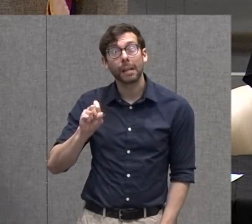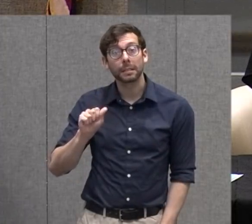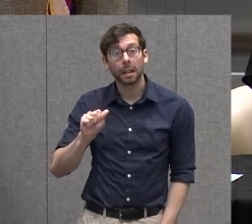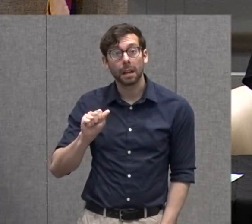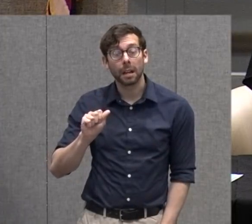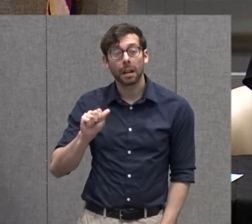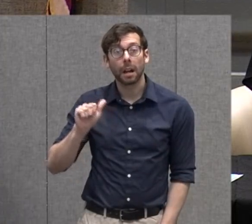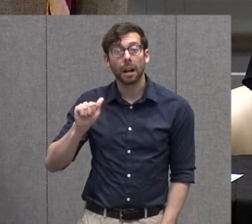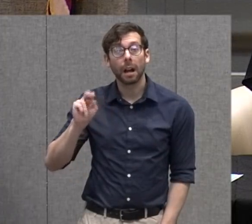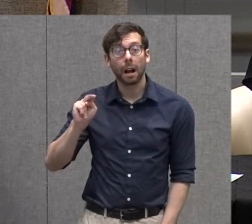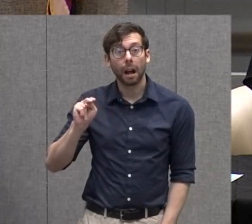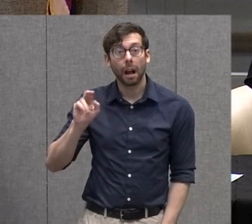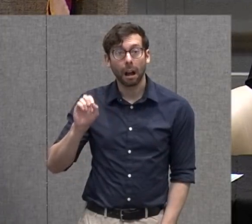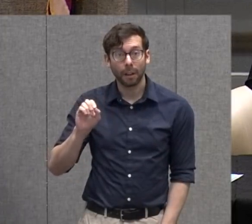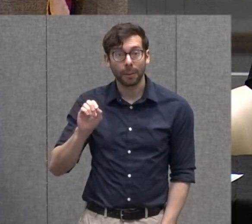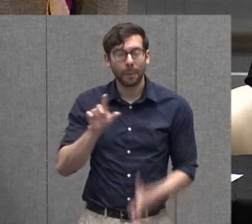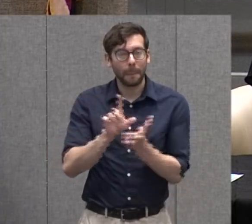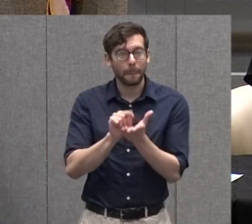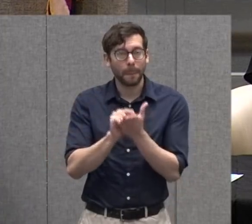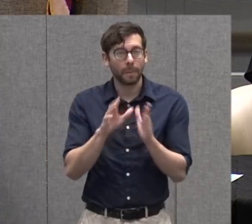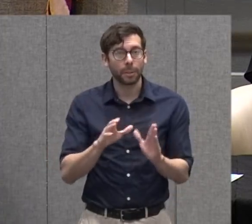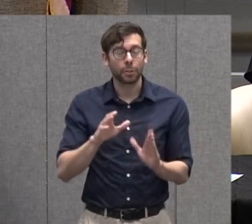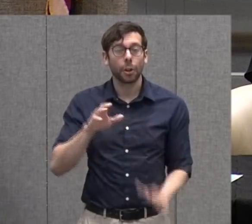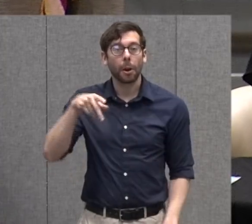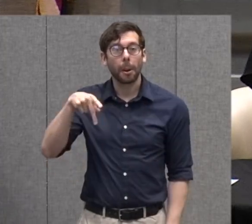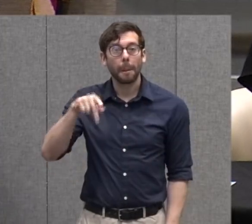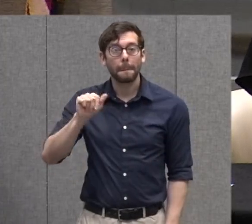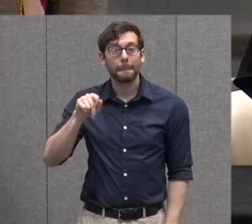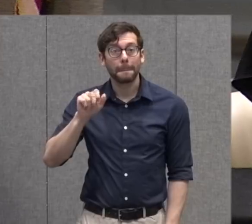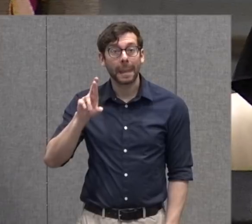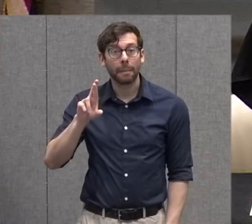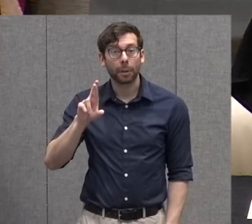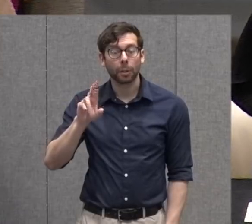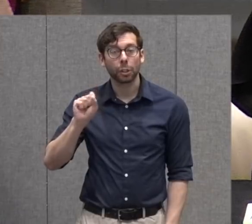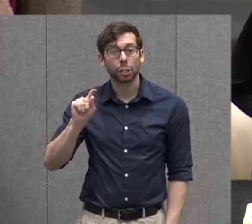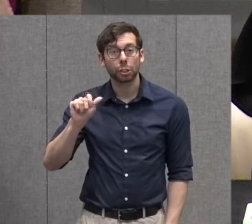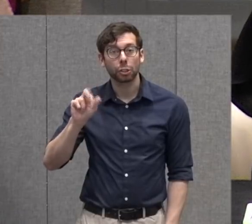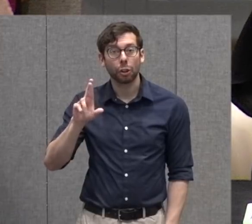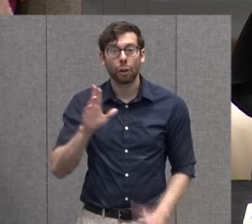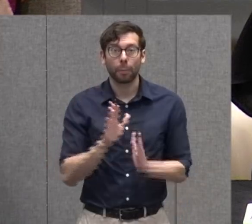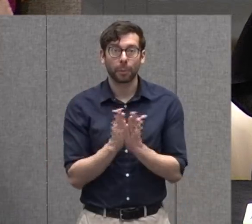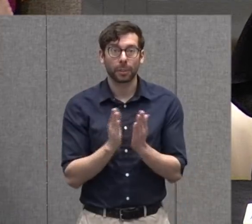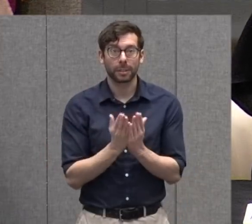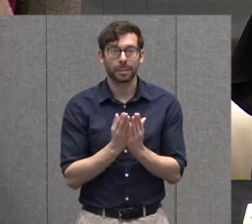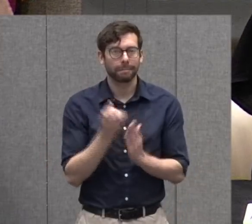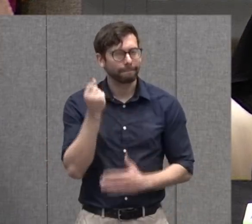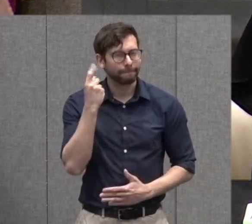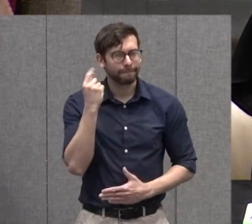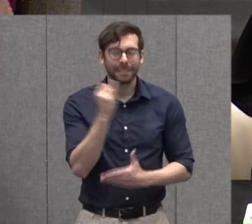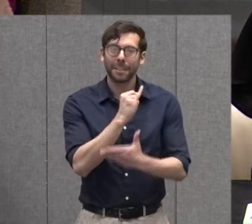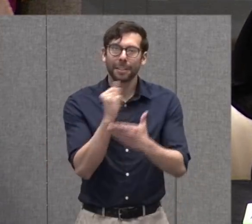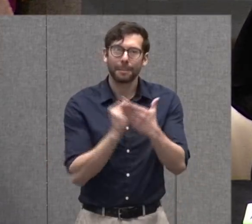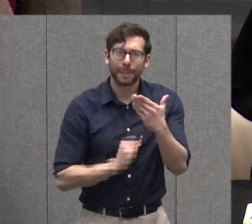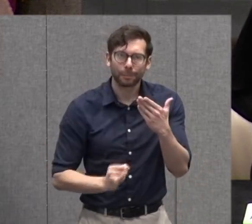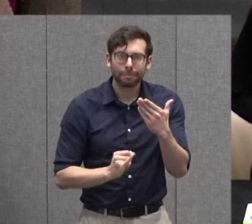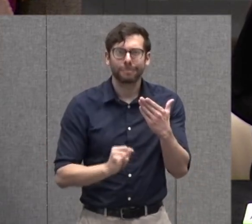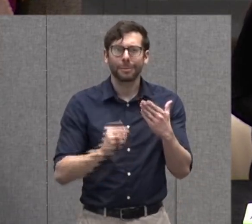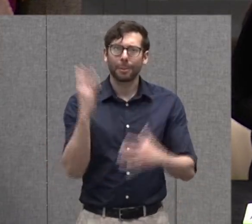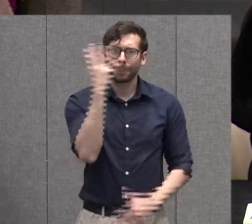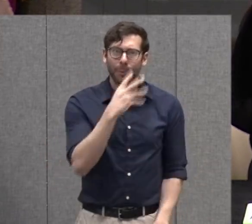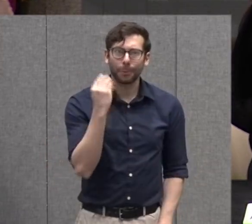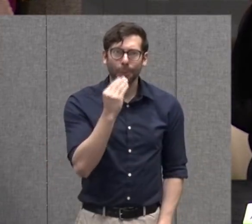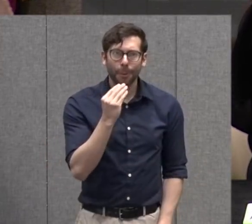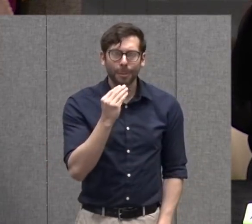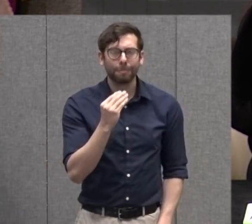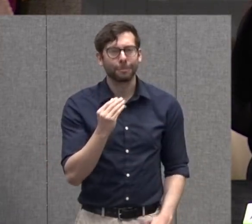by Paper Star Books. The illustrations in this book are beautiful, and I really hope you can